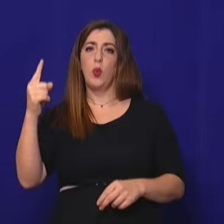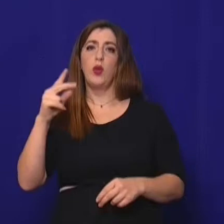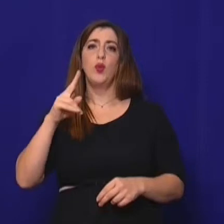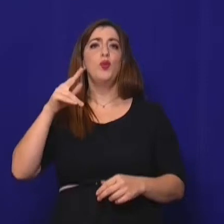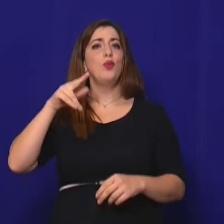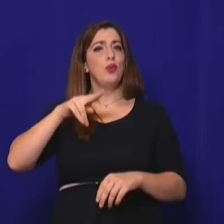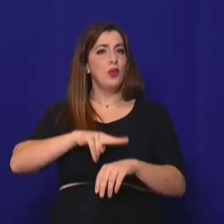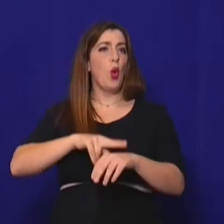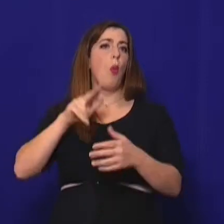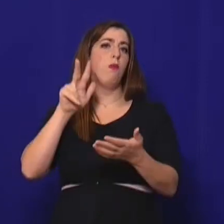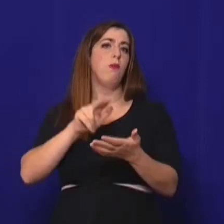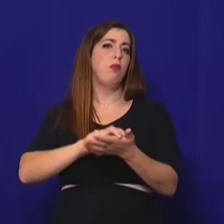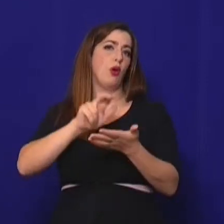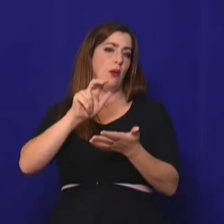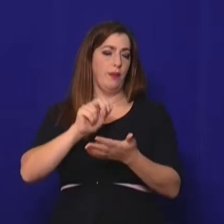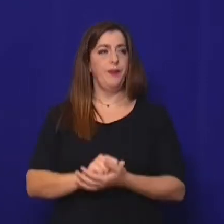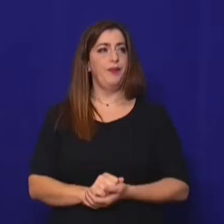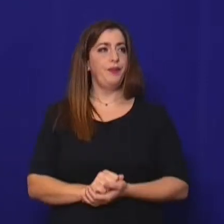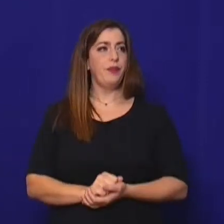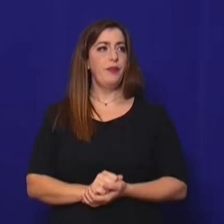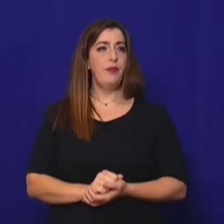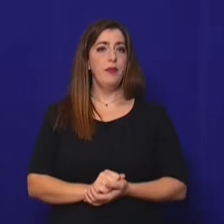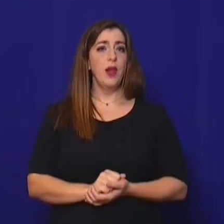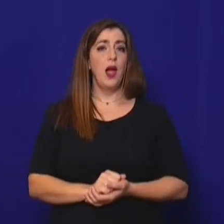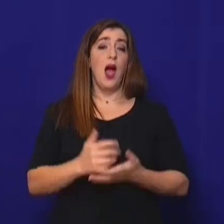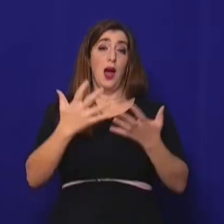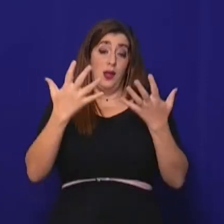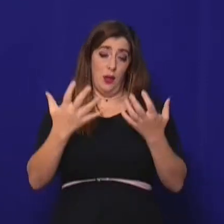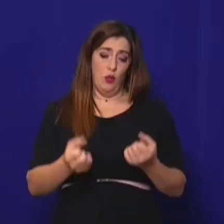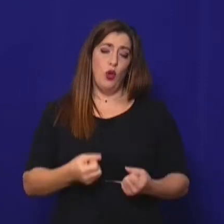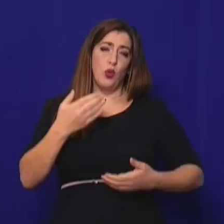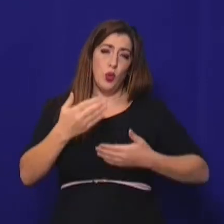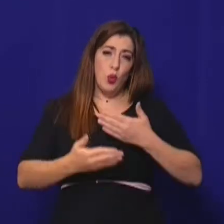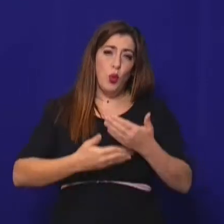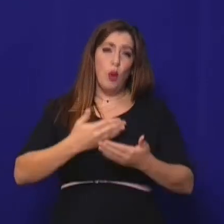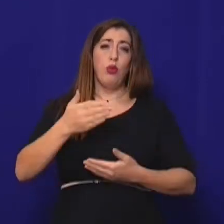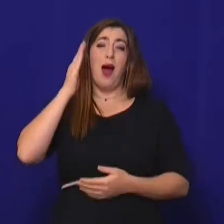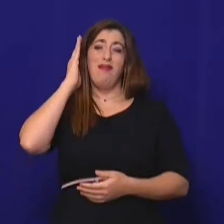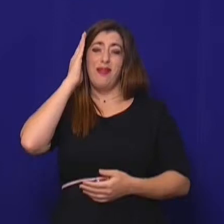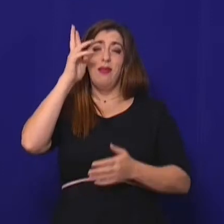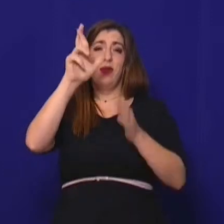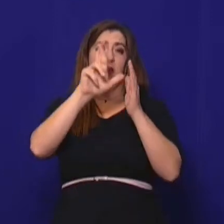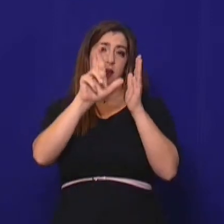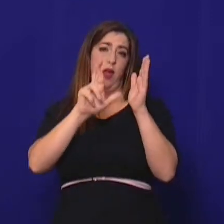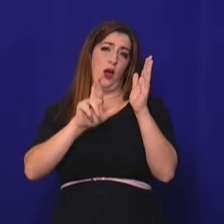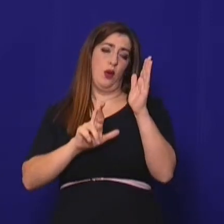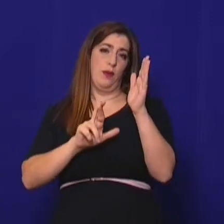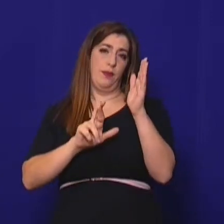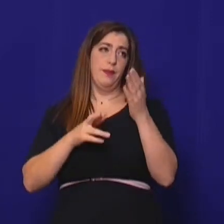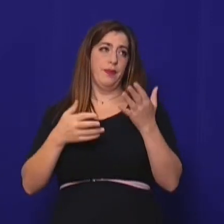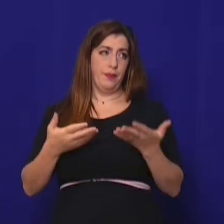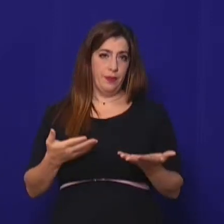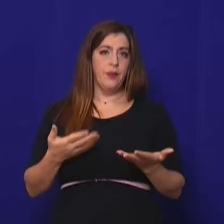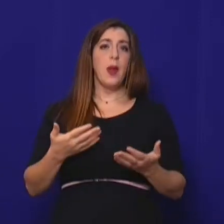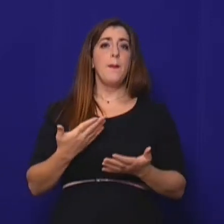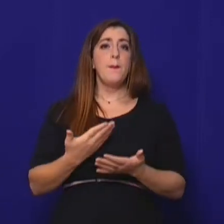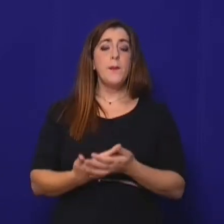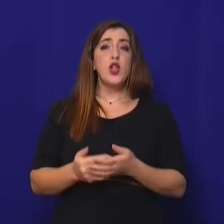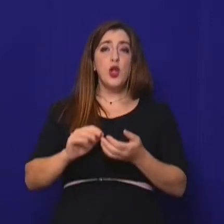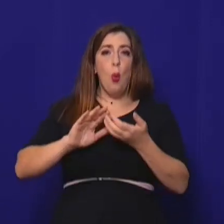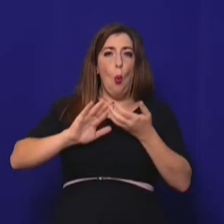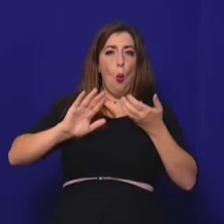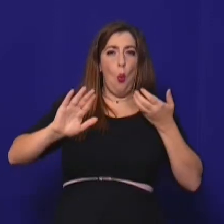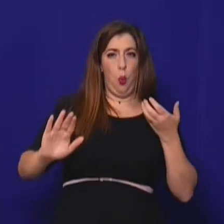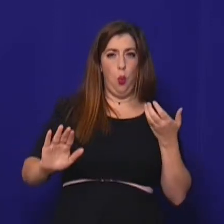Nfakkarkom li rridu nibqgħu għaddejjin bil-mezzi ta' prevenzjoni. Il-mezzi ta' prevenzjoni għaliex dawn huma li nafu